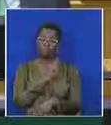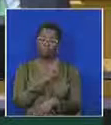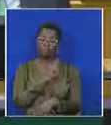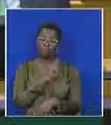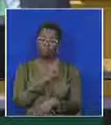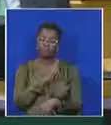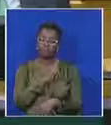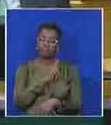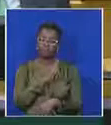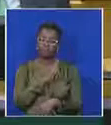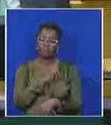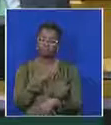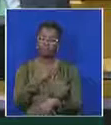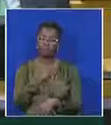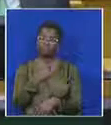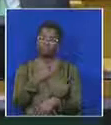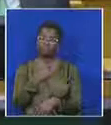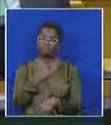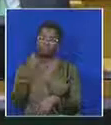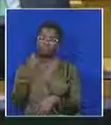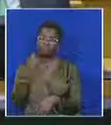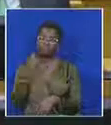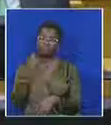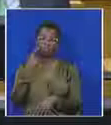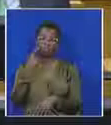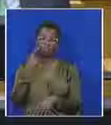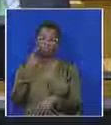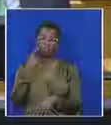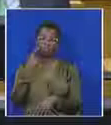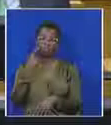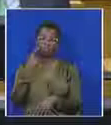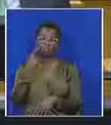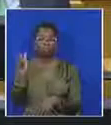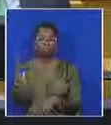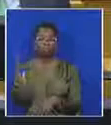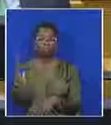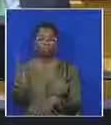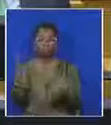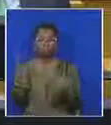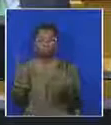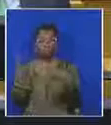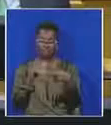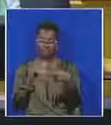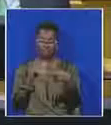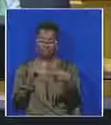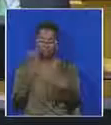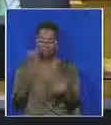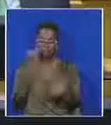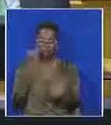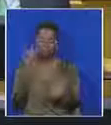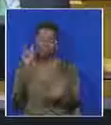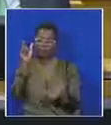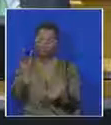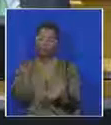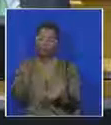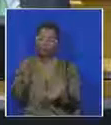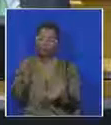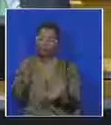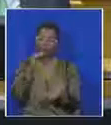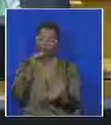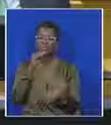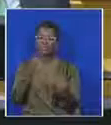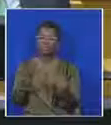because as I check, he is white, and being white means that he's one of